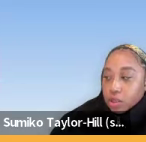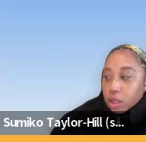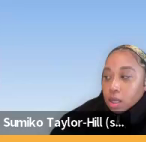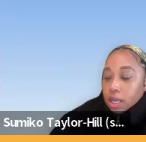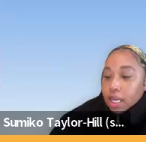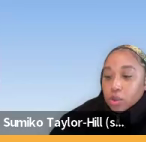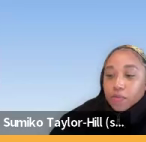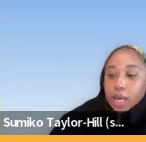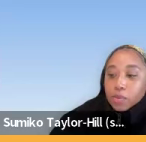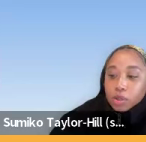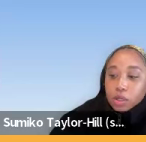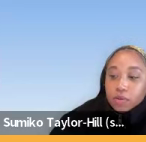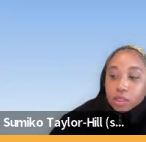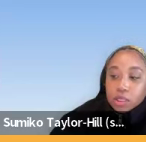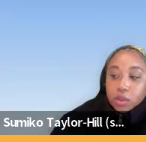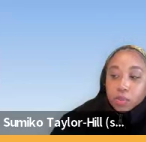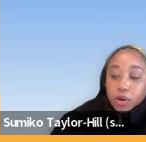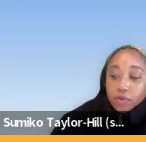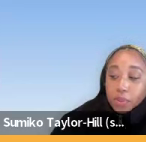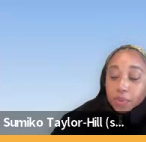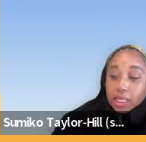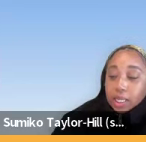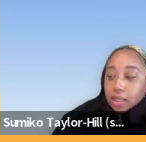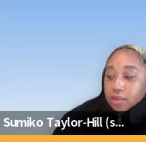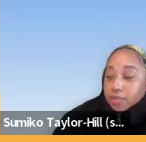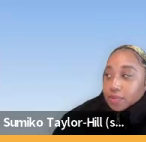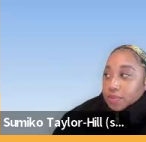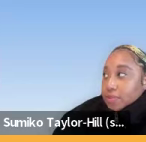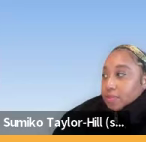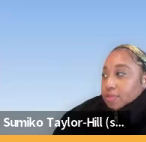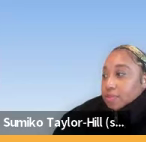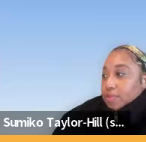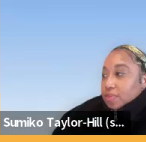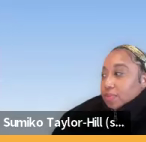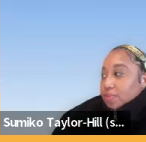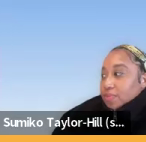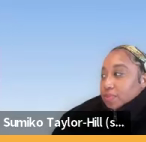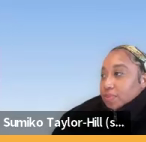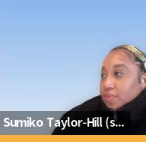people for drugs, and to provide more services and support for people in need.